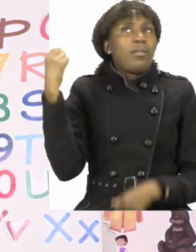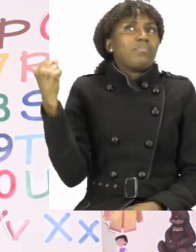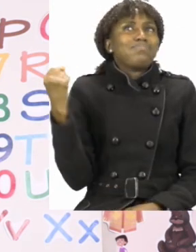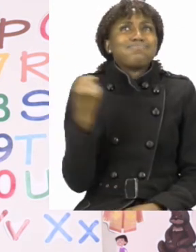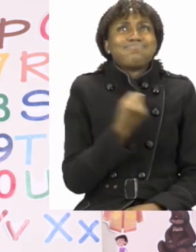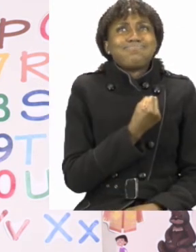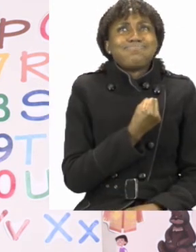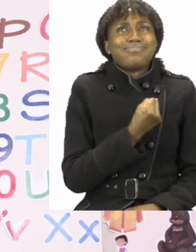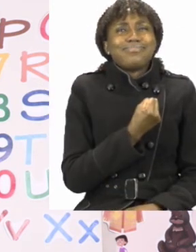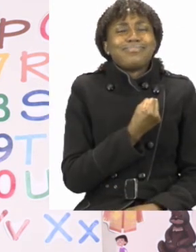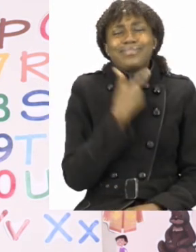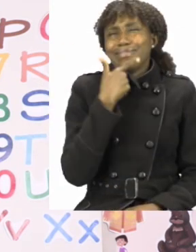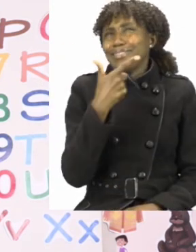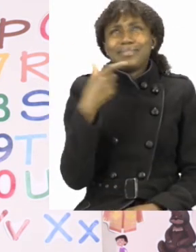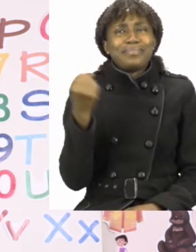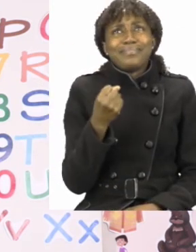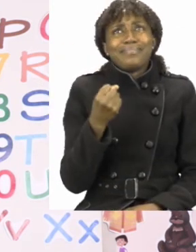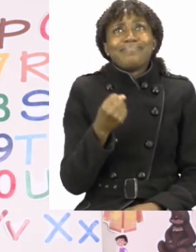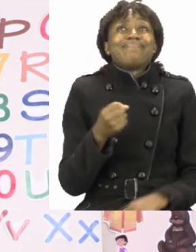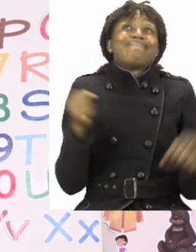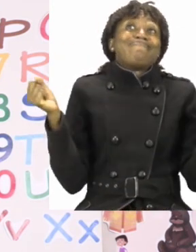for joining us today and